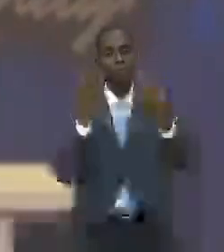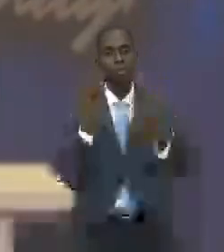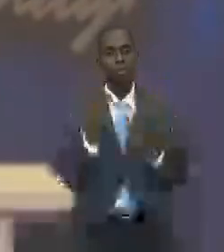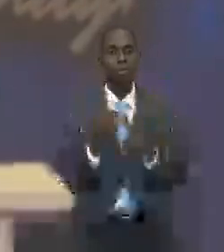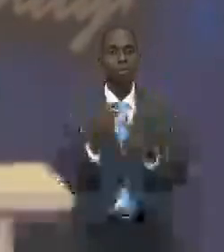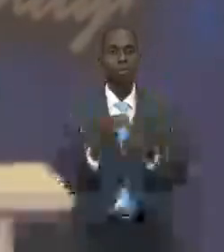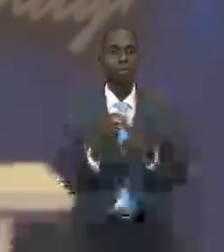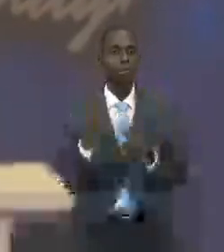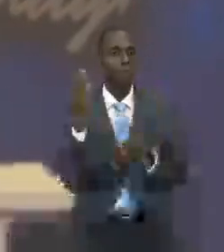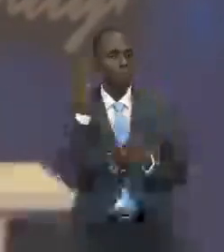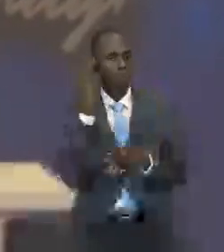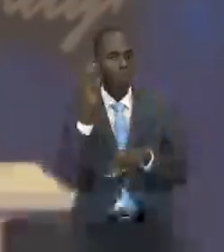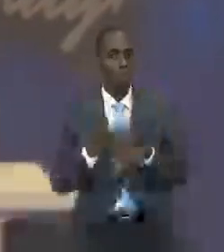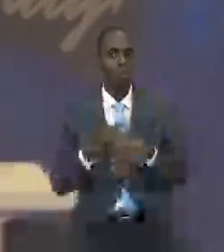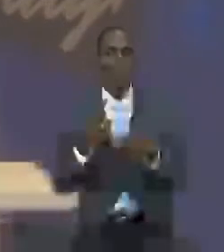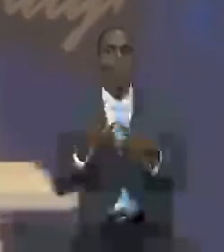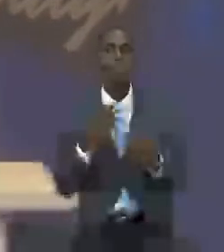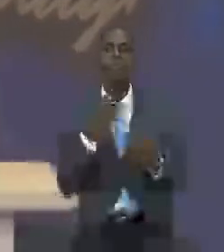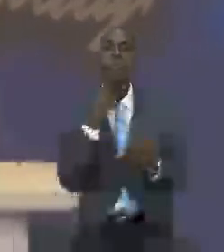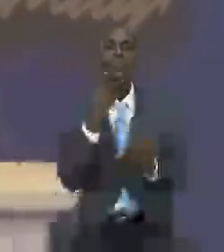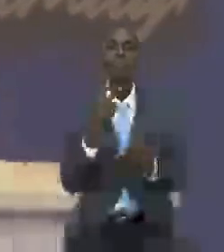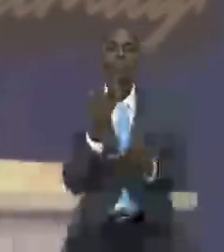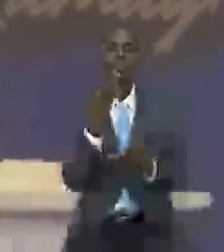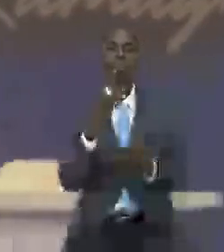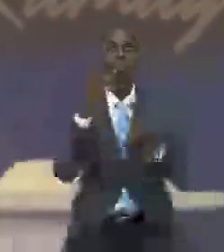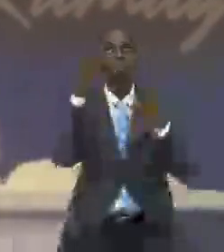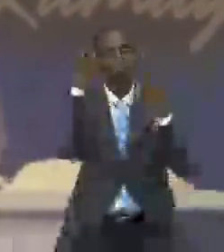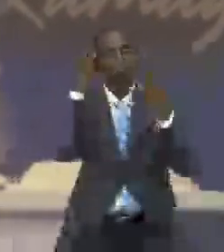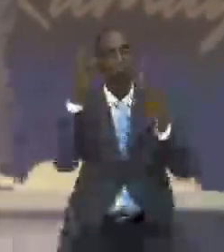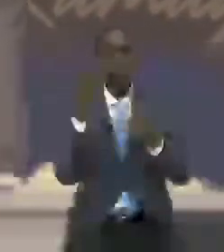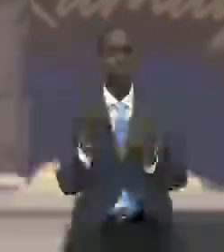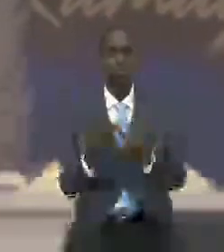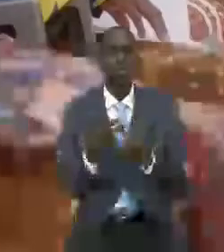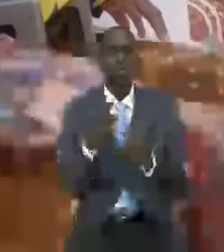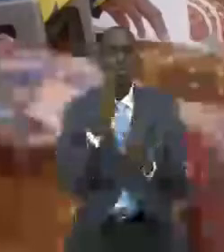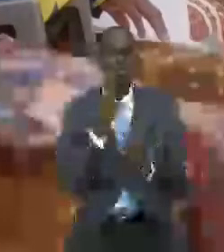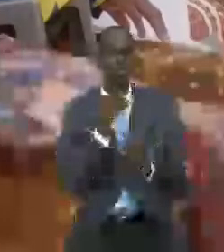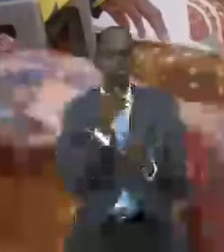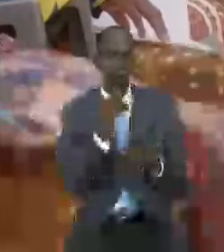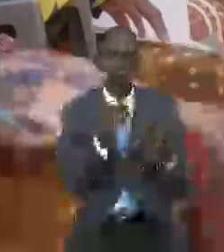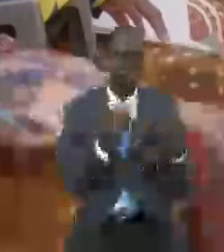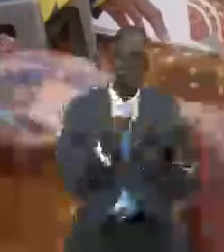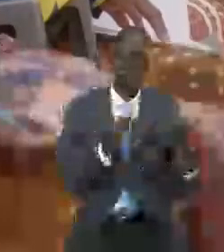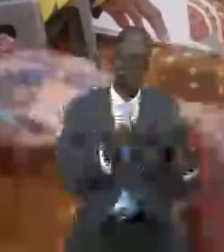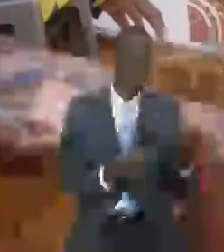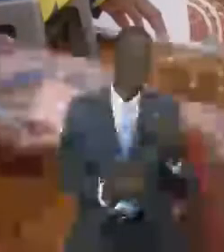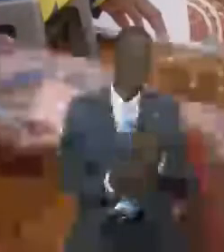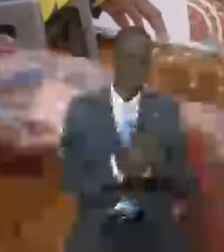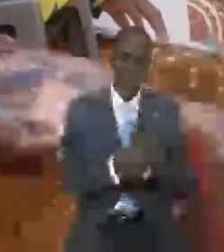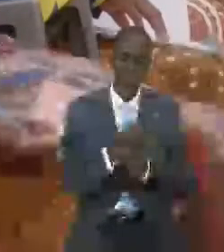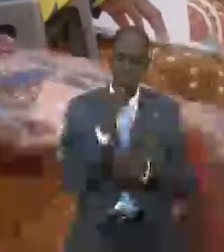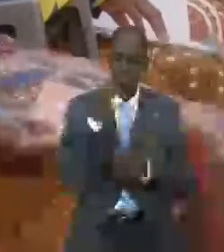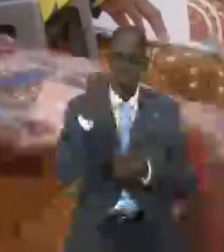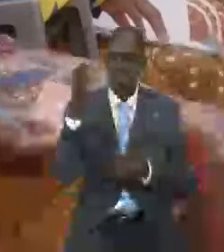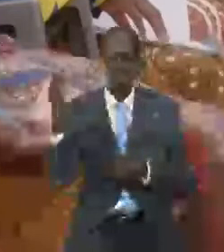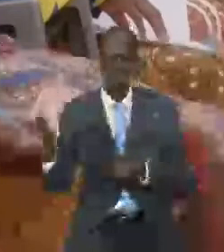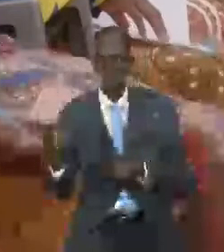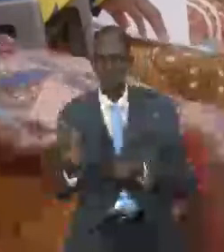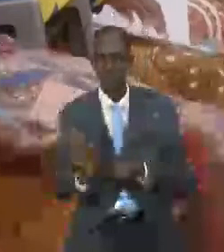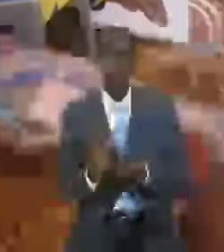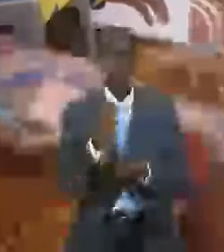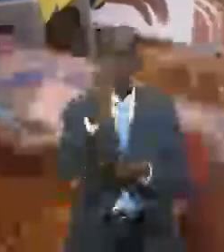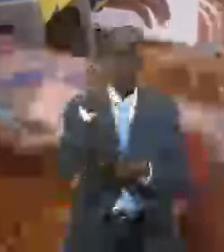Hearkening unto his word. They are not here and there, up and down, but